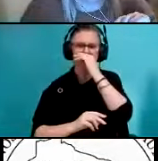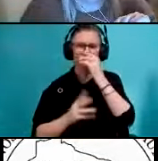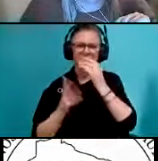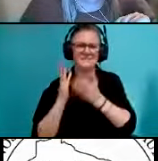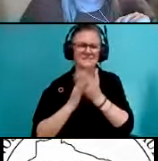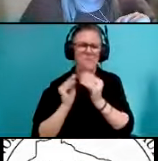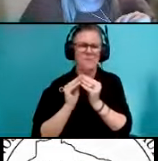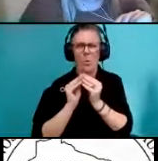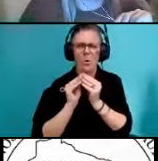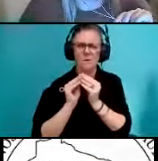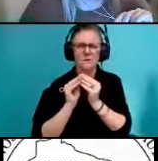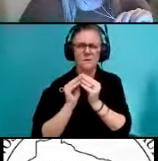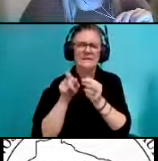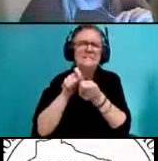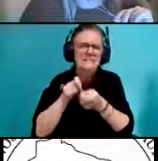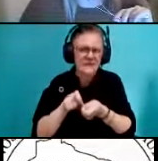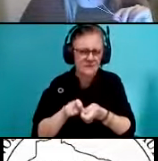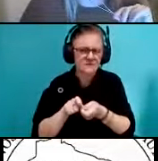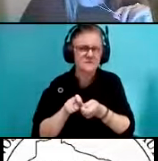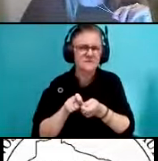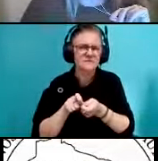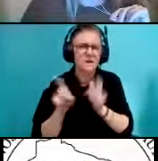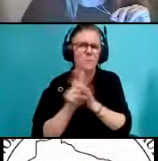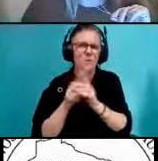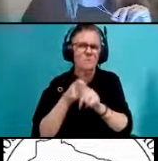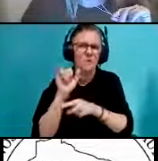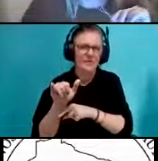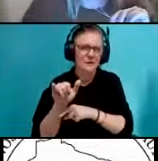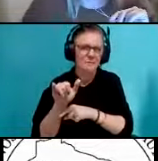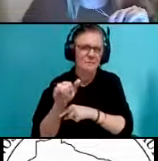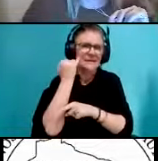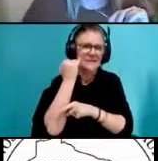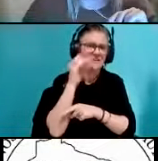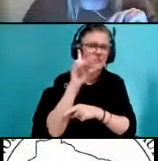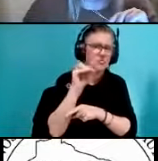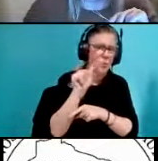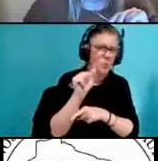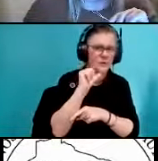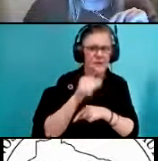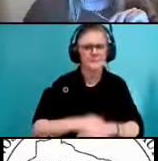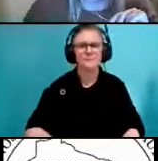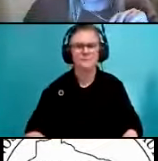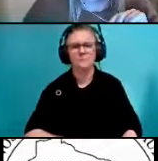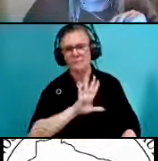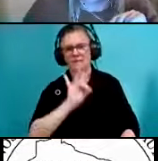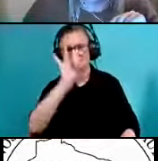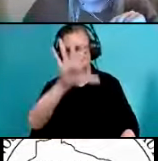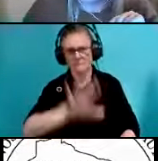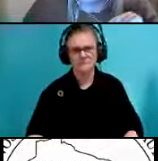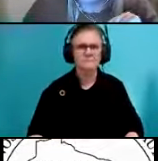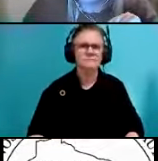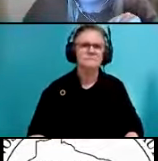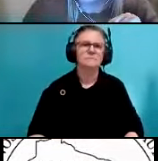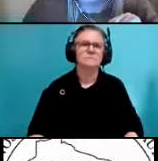more detailed questions that might come along with that might alter how exactly this is laid out here. That's just one